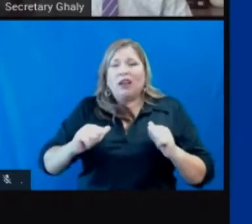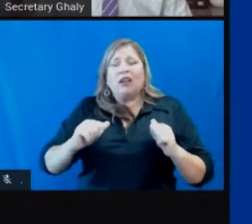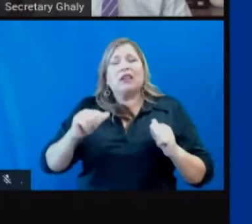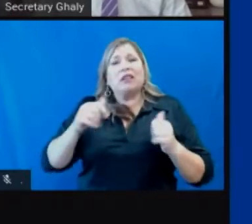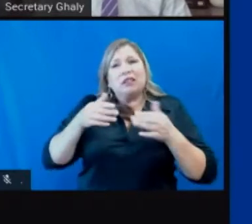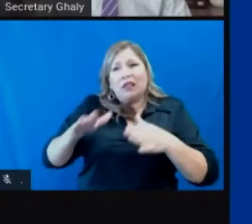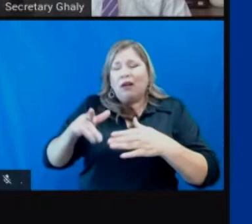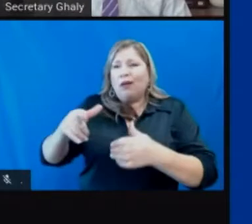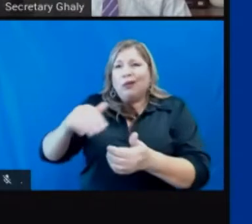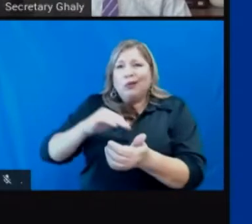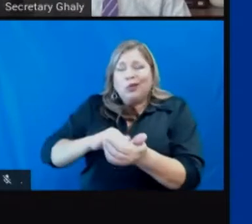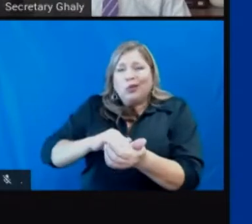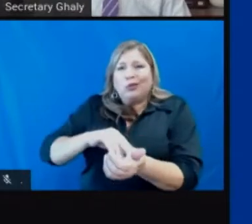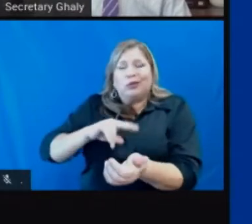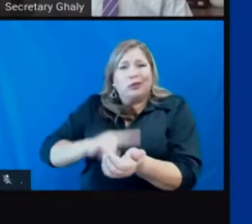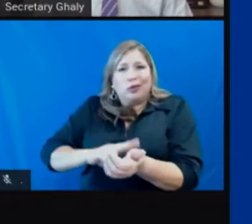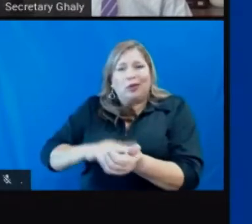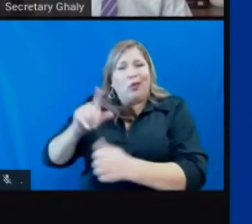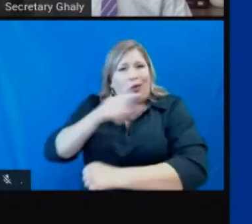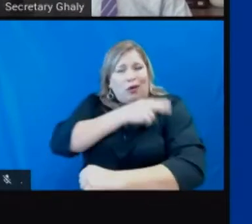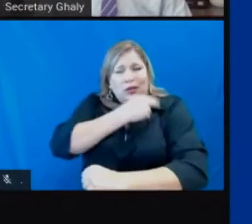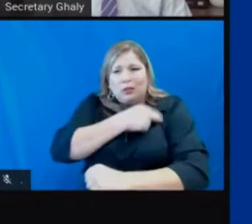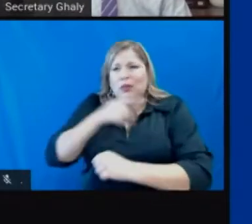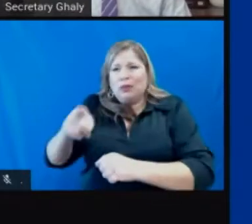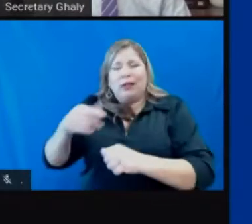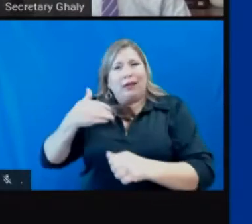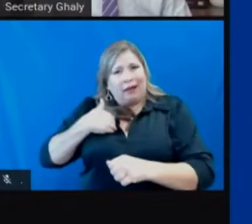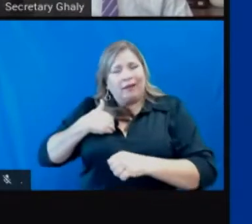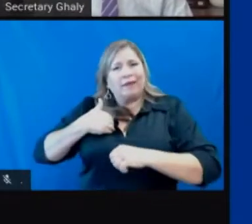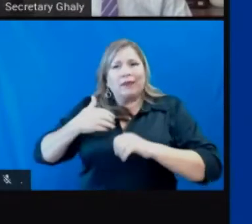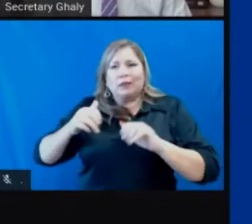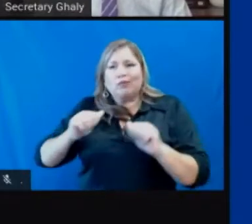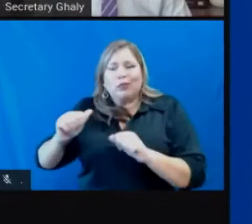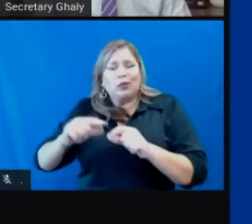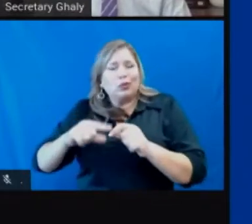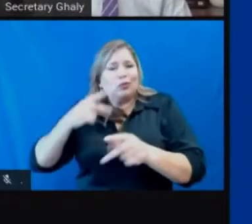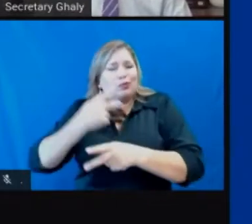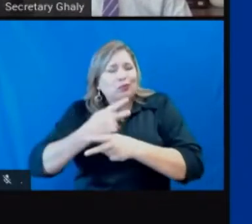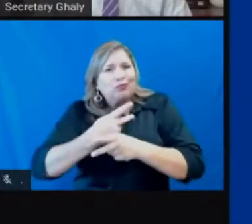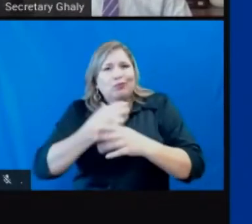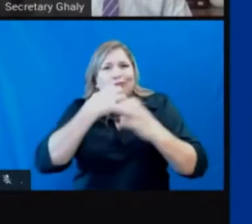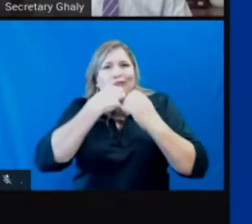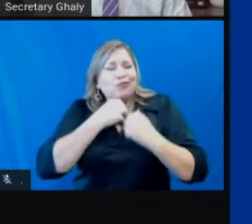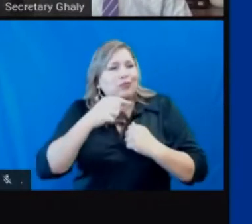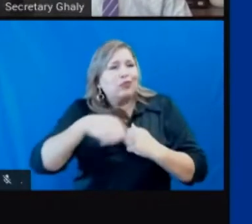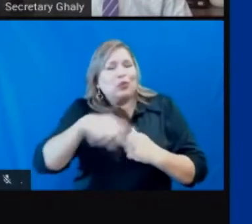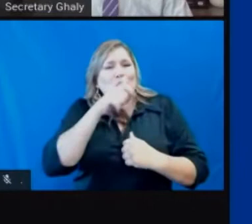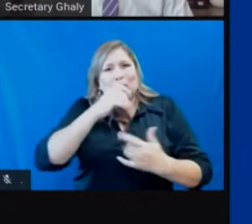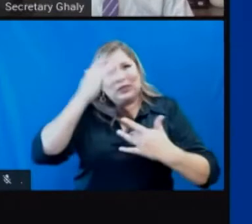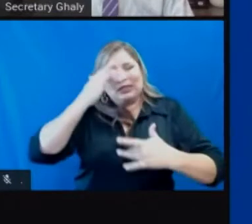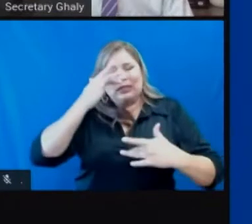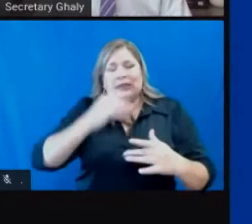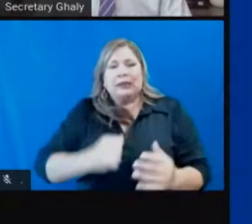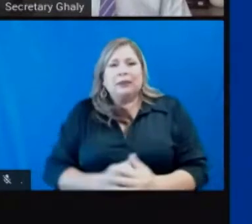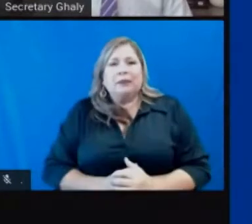which is take care of the sick in a high quality and complete way.